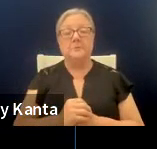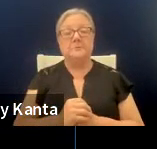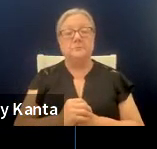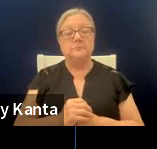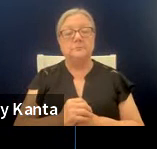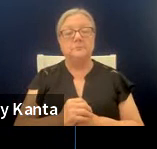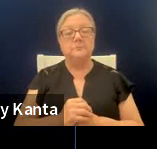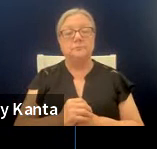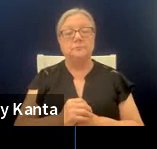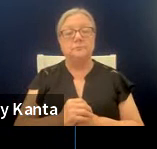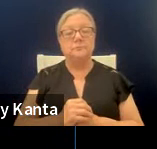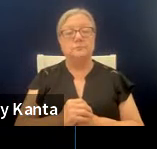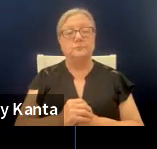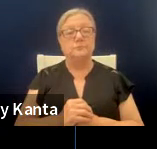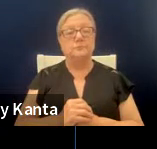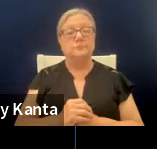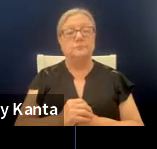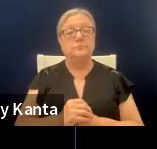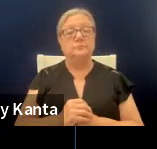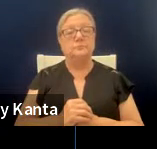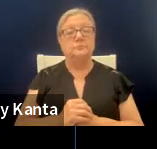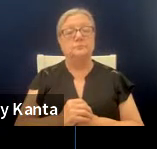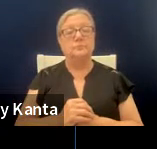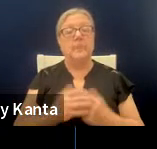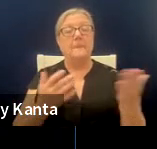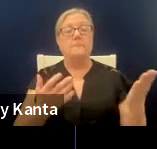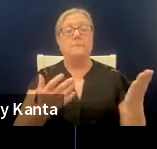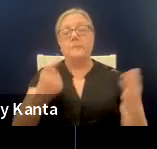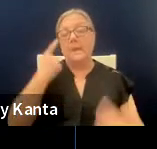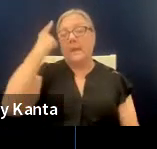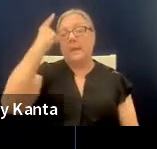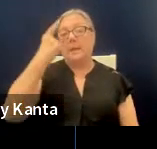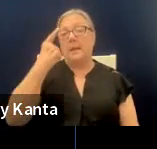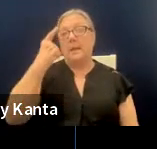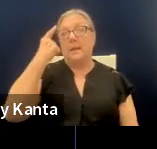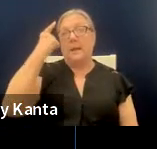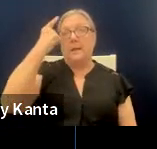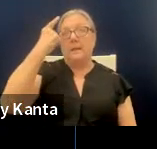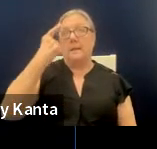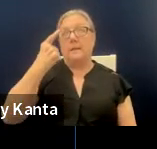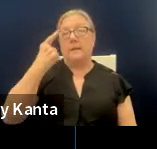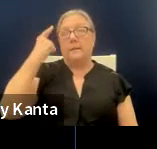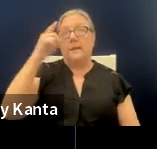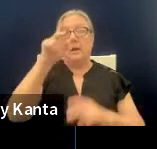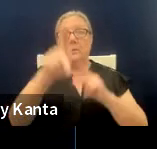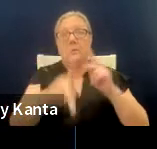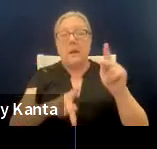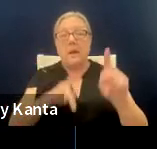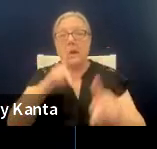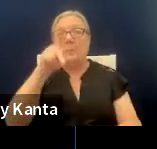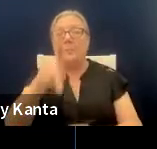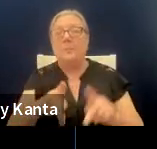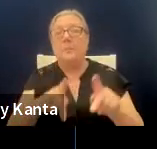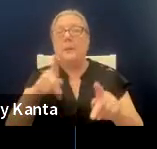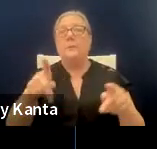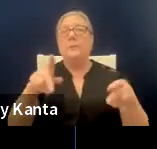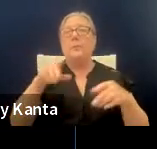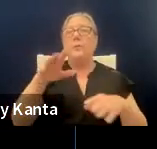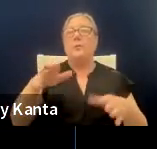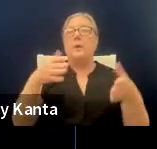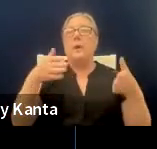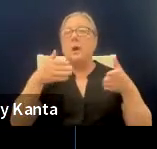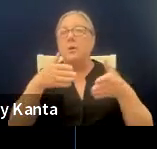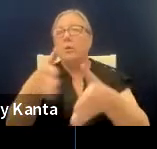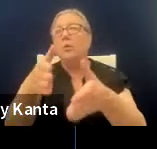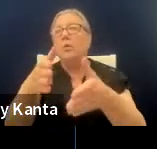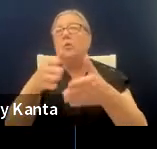a little consideration around people and route and users. So we'll